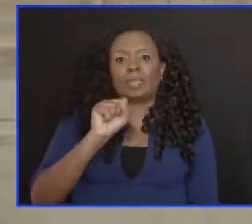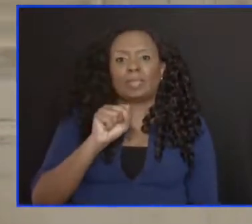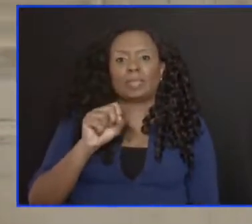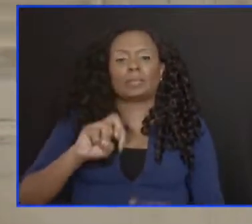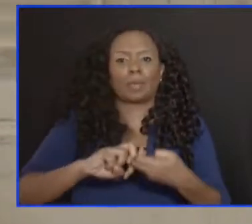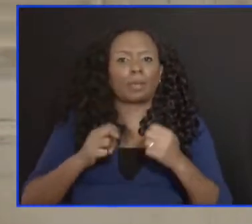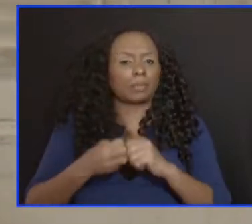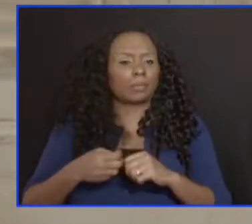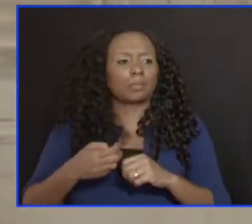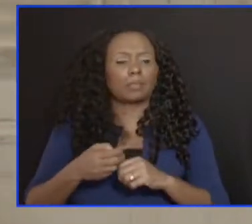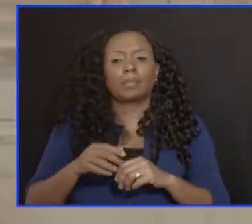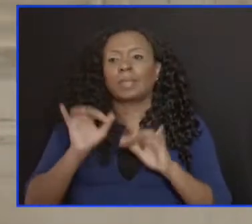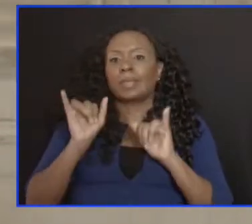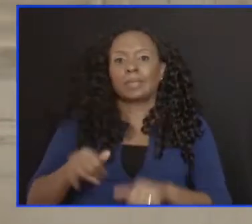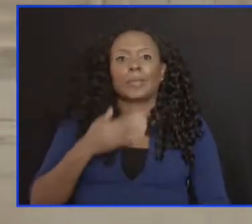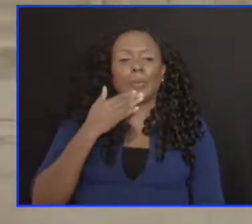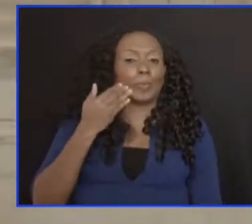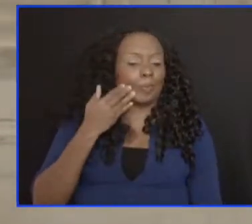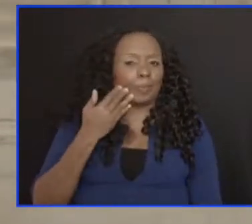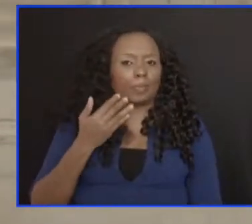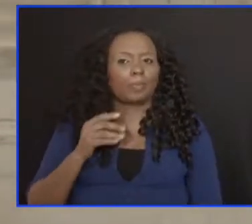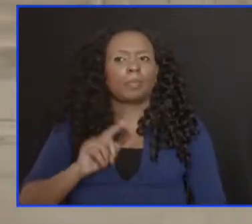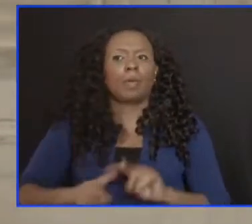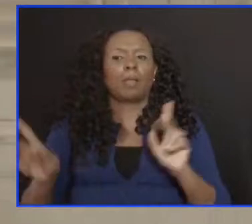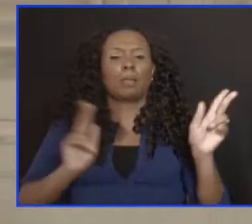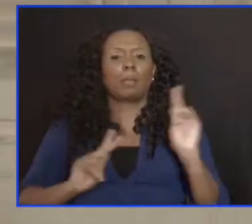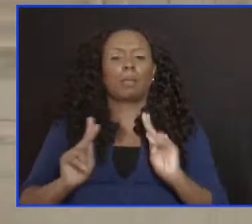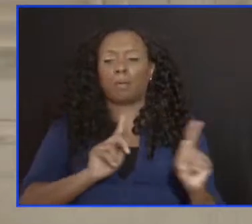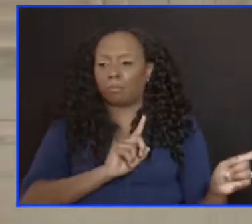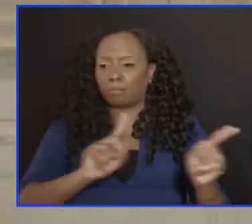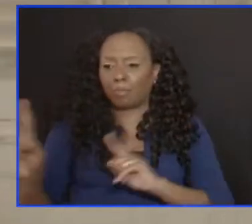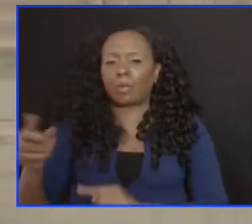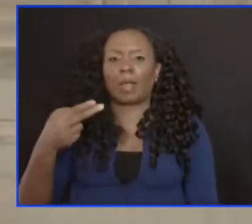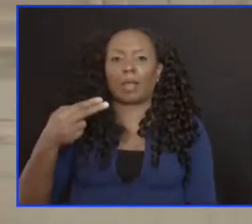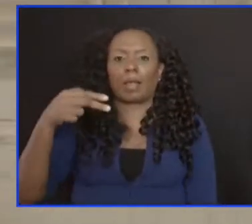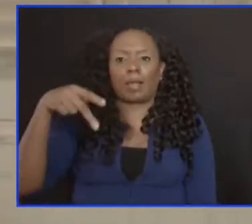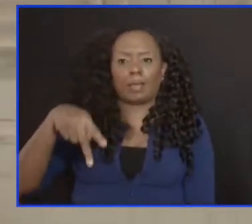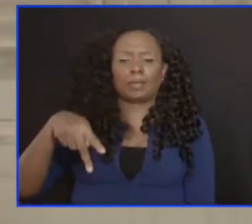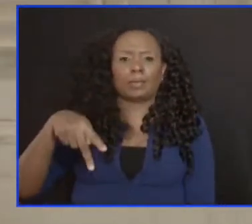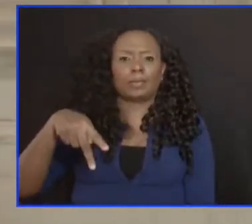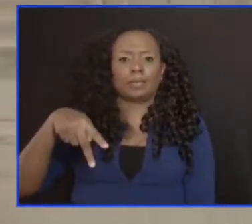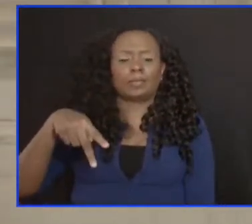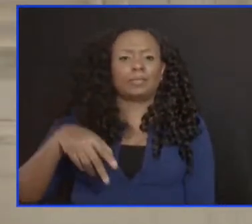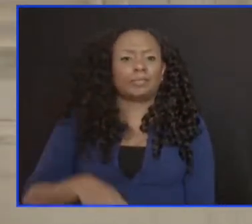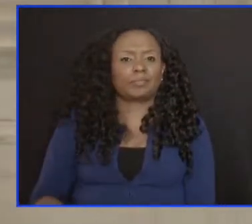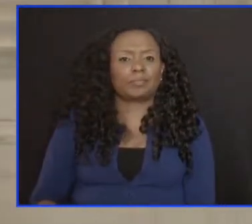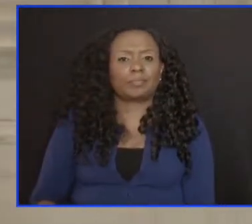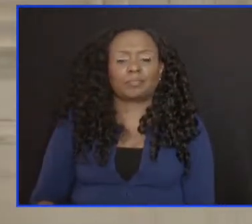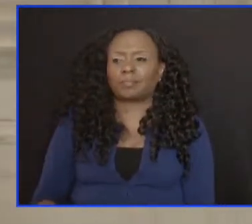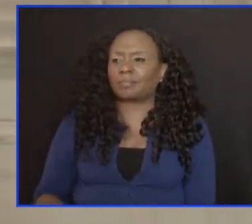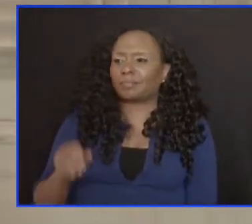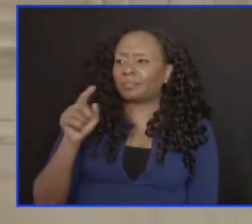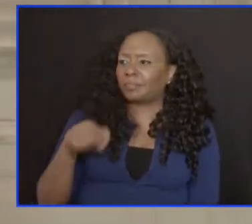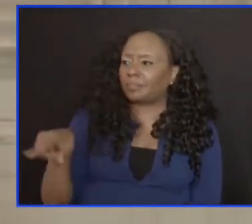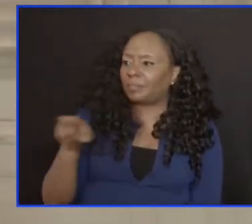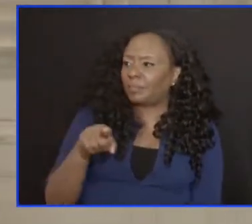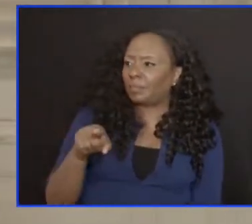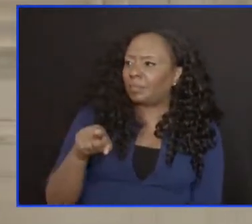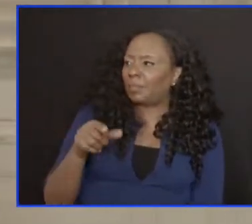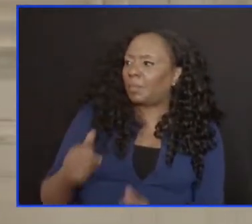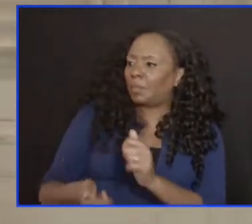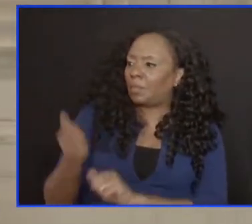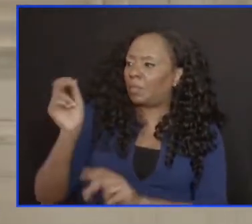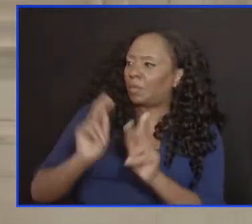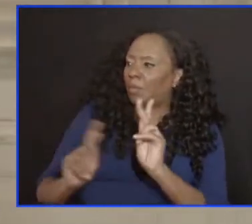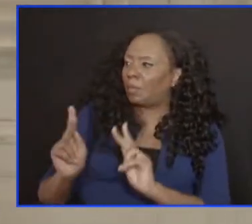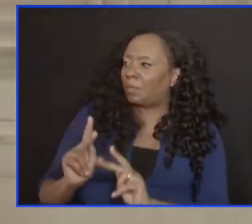who were admitted to our facility, for most part, some social cases we have admittedly, the most of those